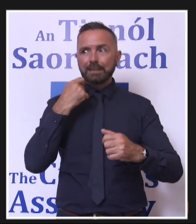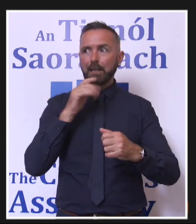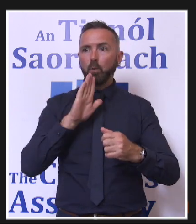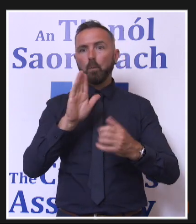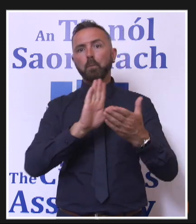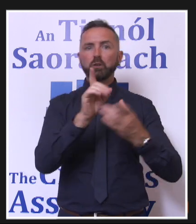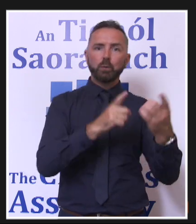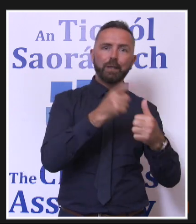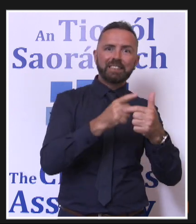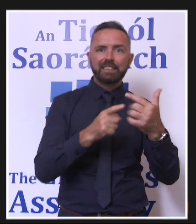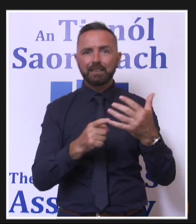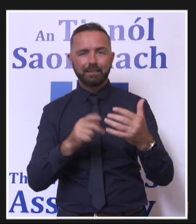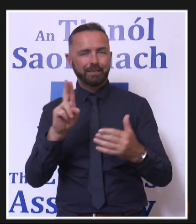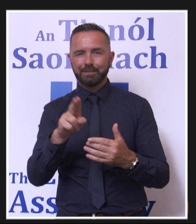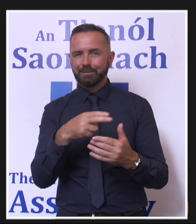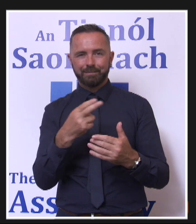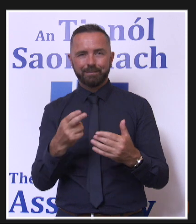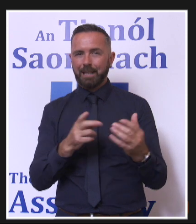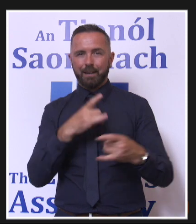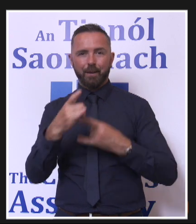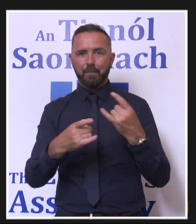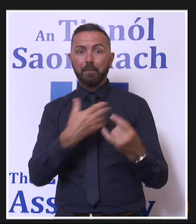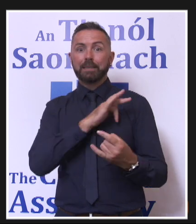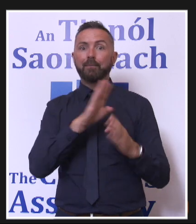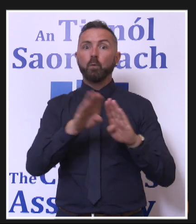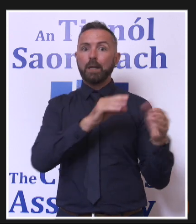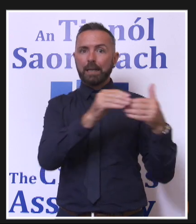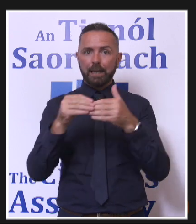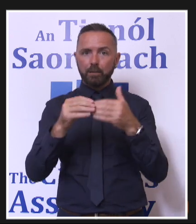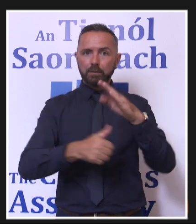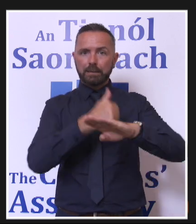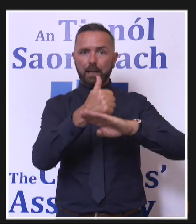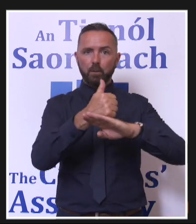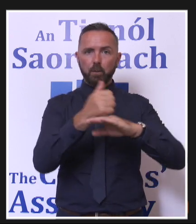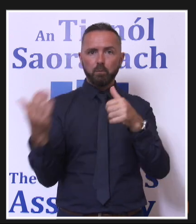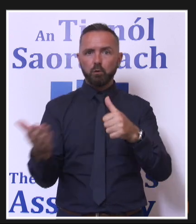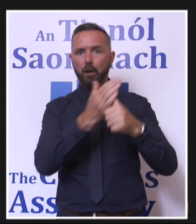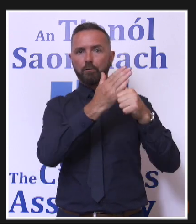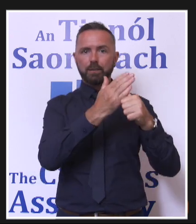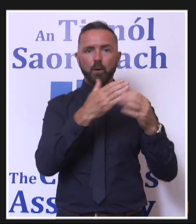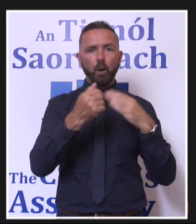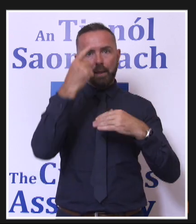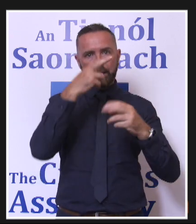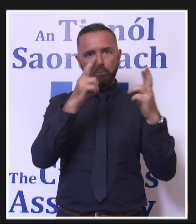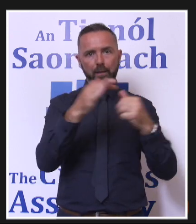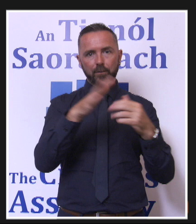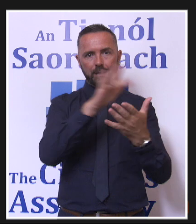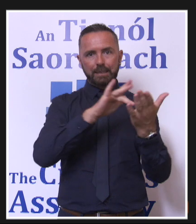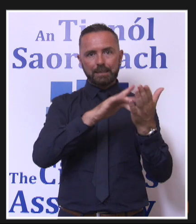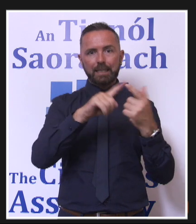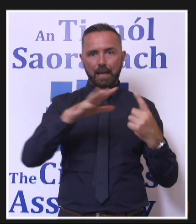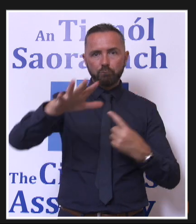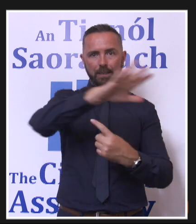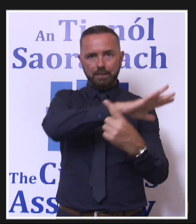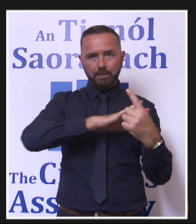happen. I, with the leaders, set the priorities. We set what we think is right for the city region. And that's